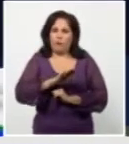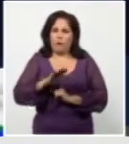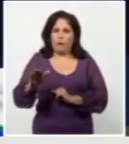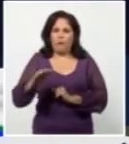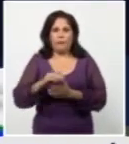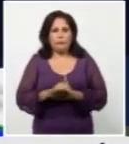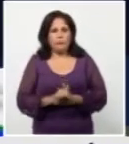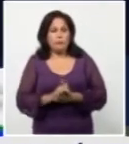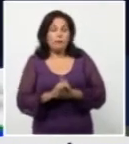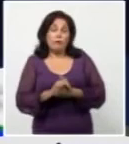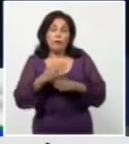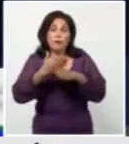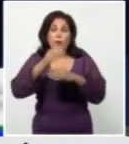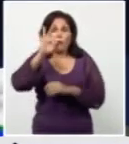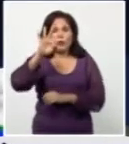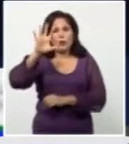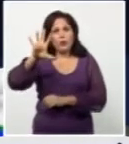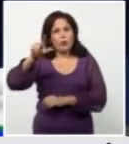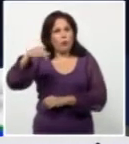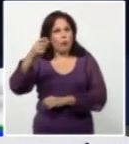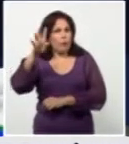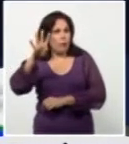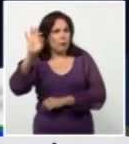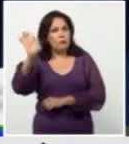reported in our country's pandemic.